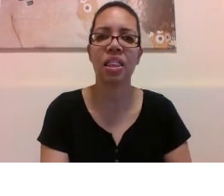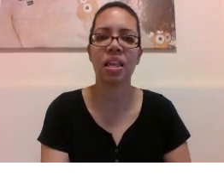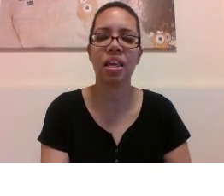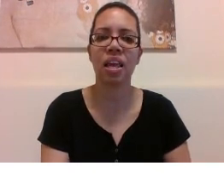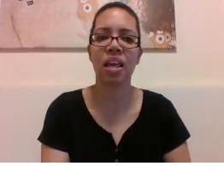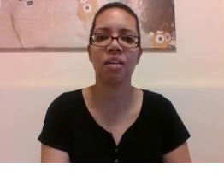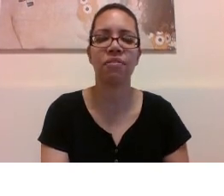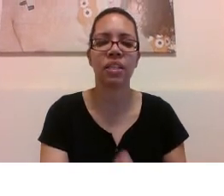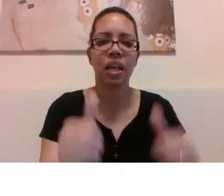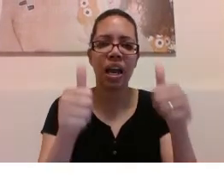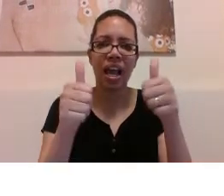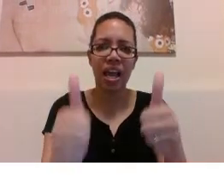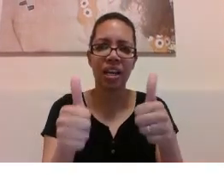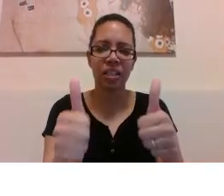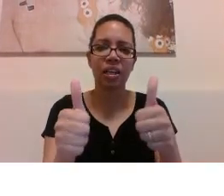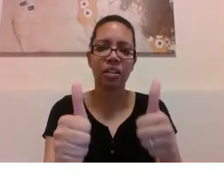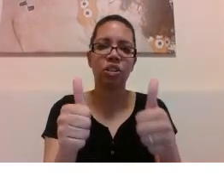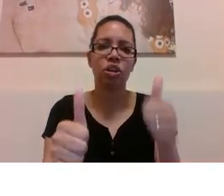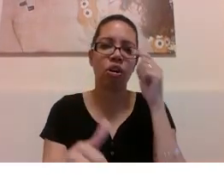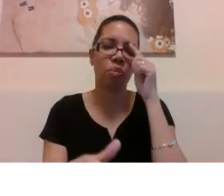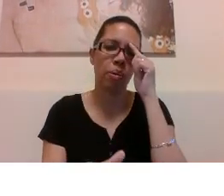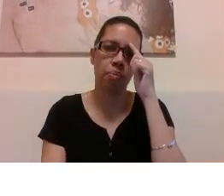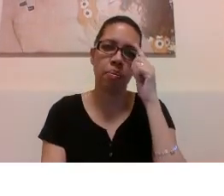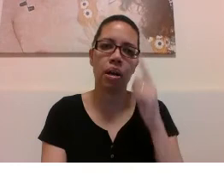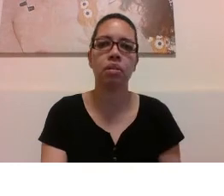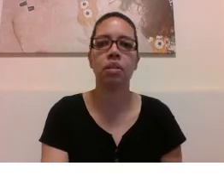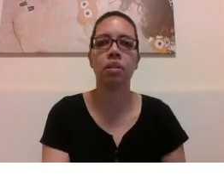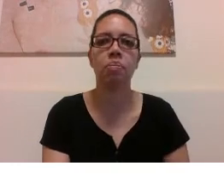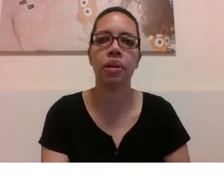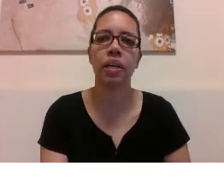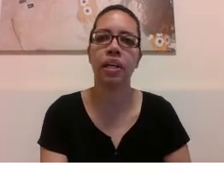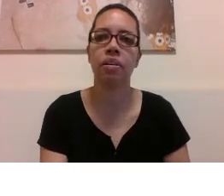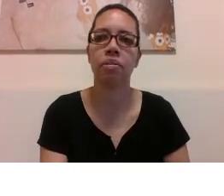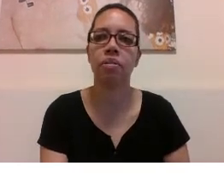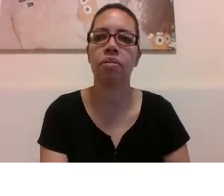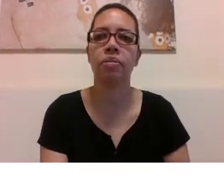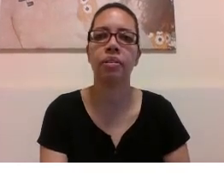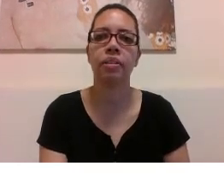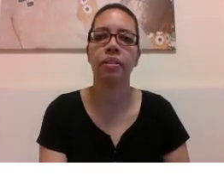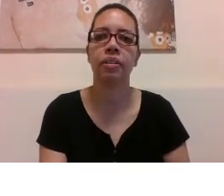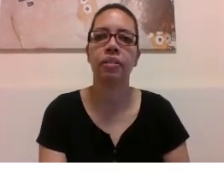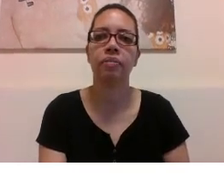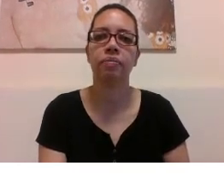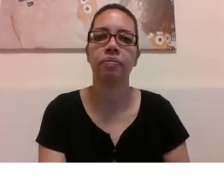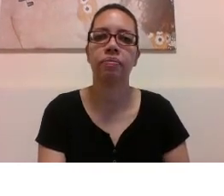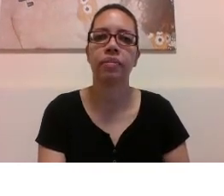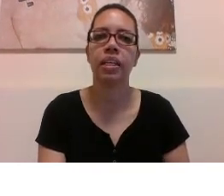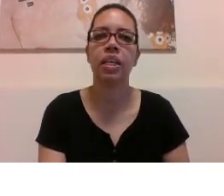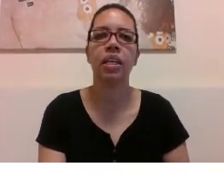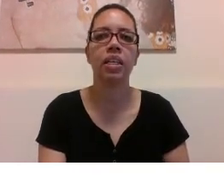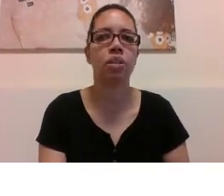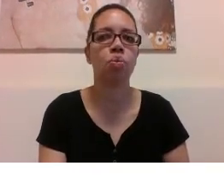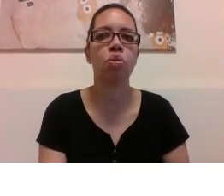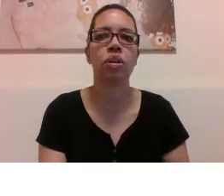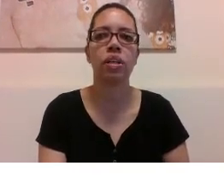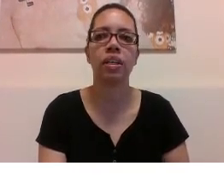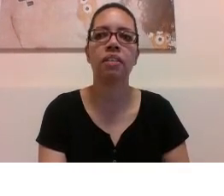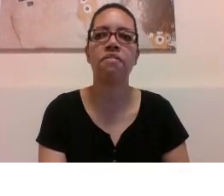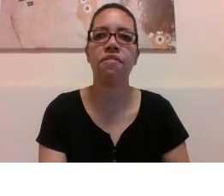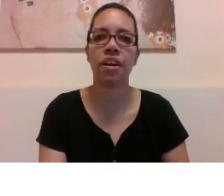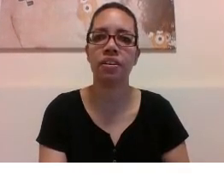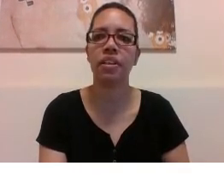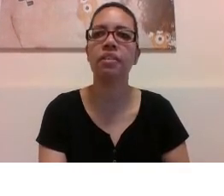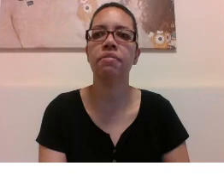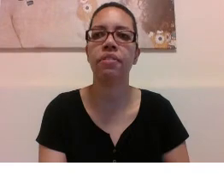1, 2, 3, 4, 5, 6, 7, 8, and 9 thieves. Excellent job, brown superhero. He is